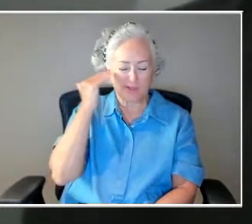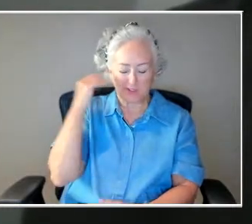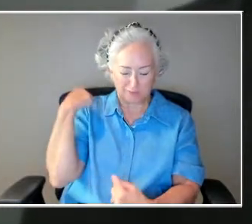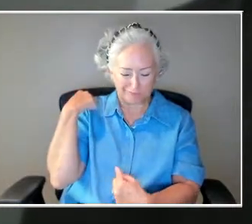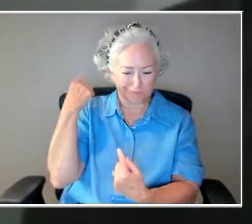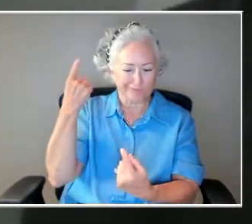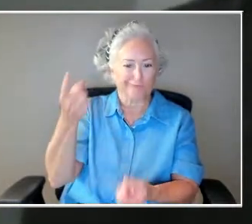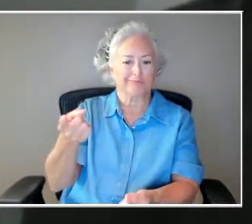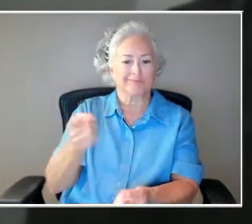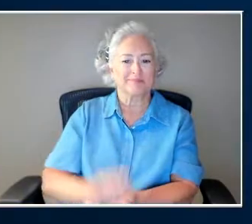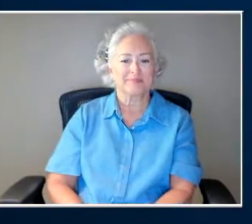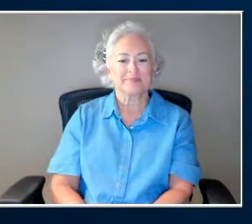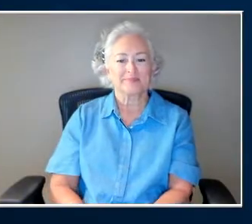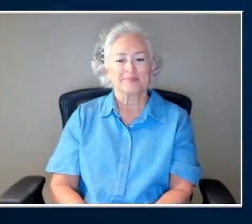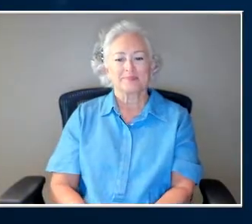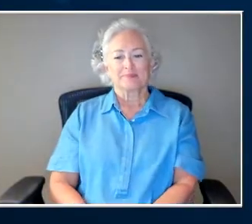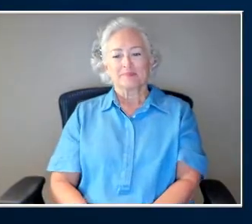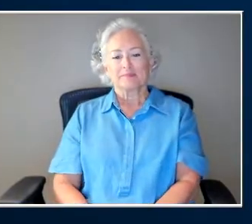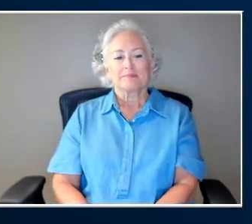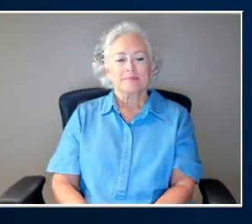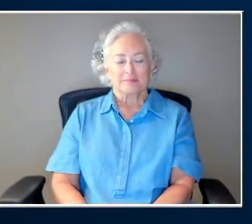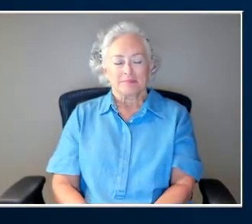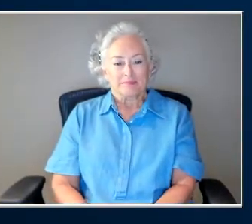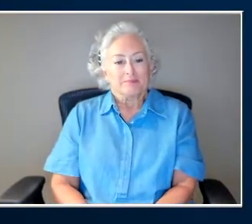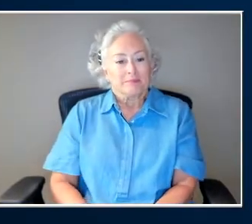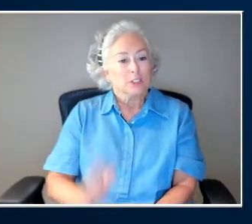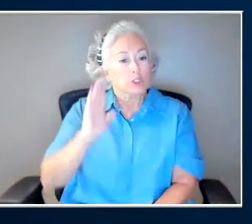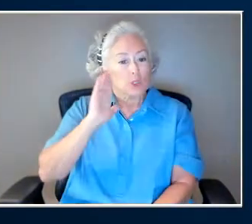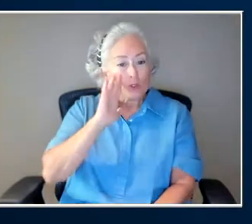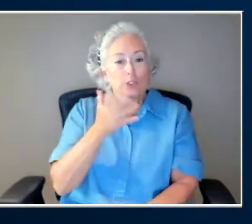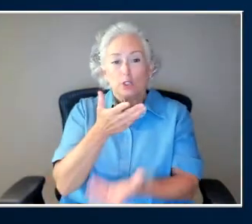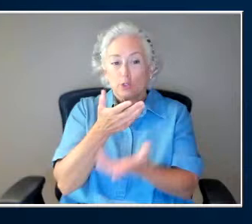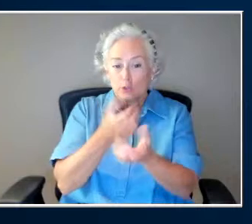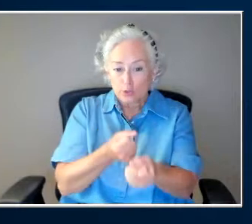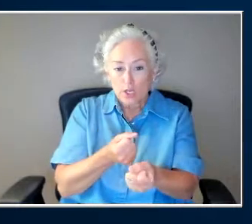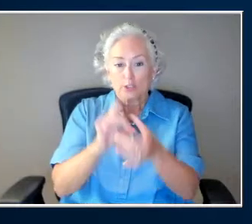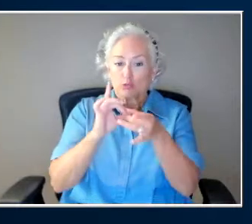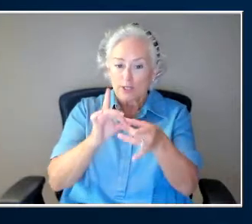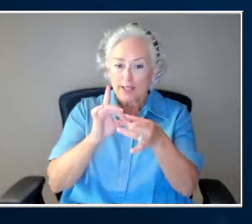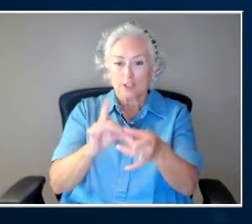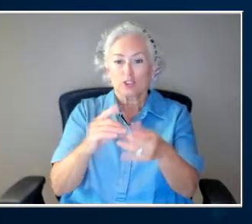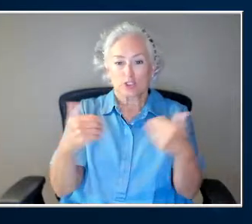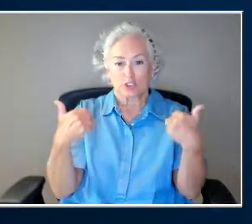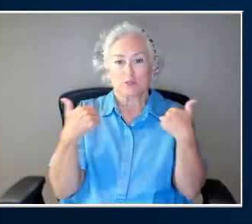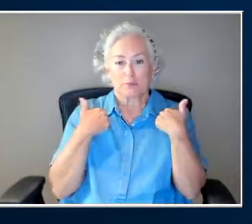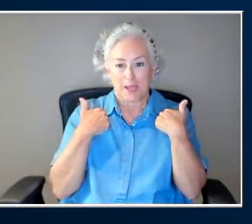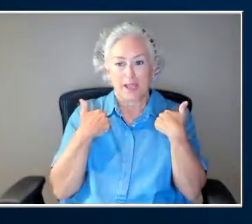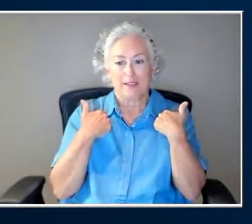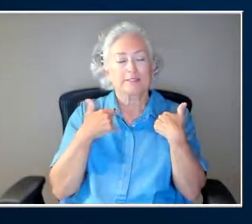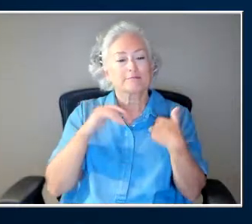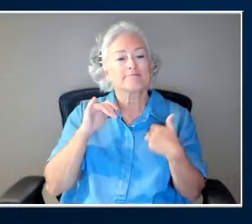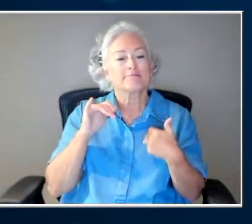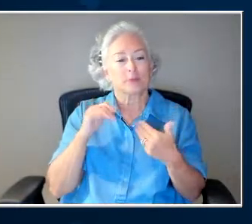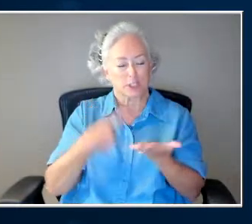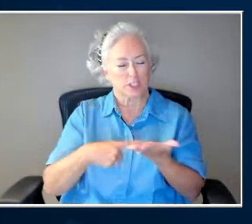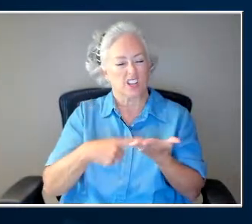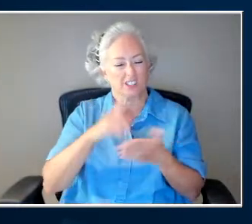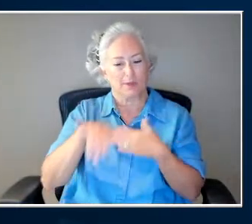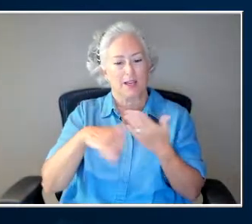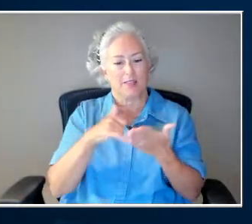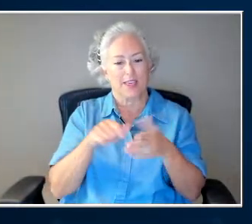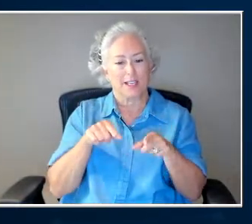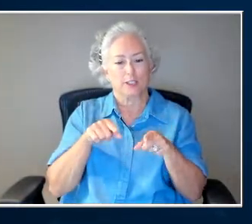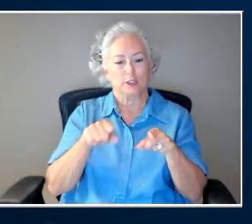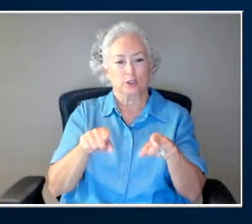before this. Knew him, trusted him, had that relationship already built in, which was talked about during Janine